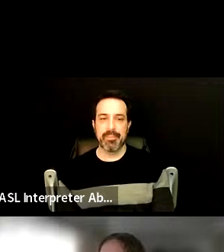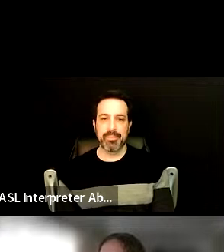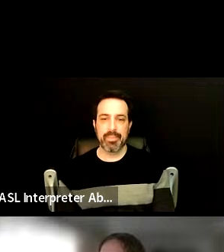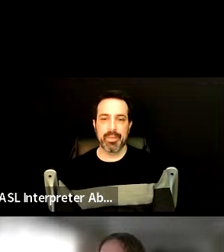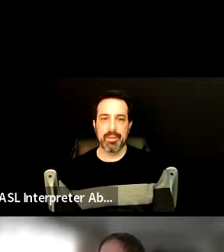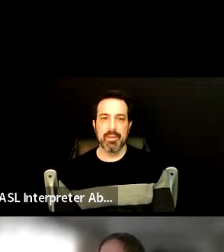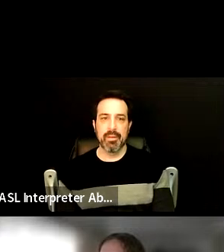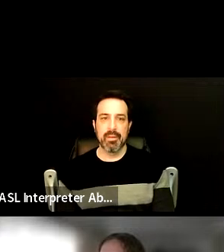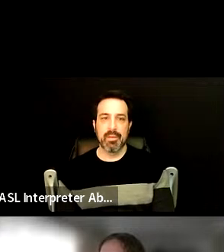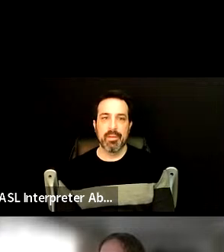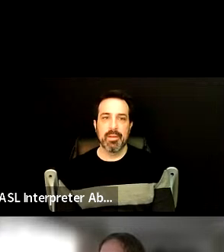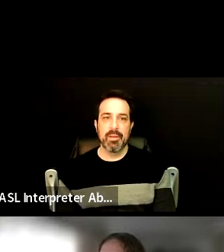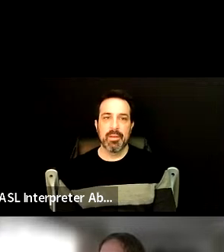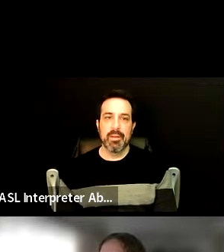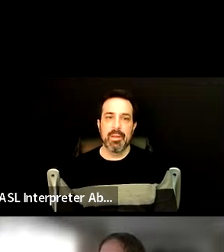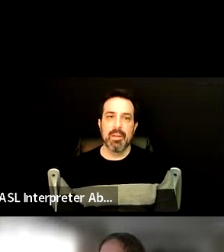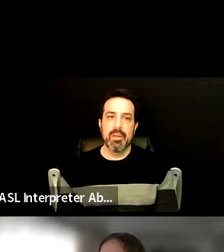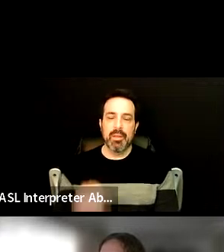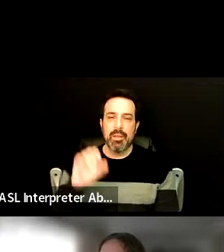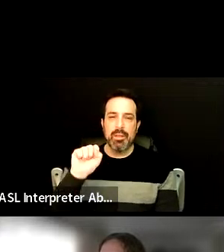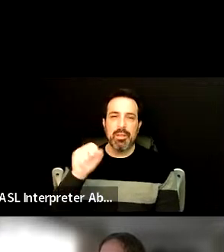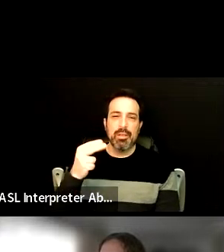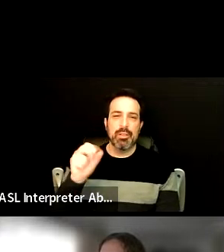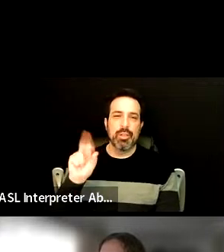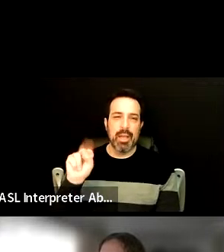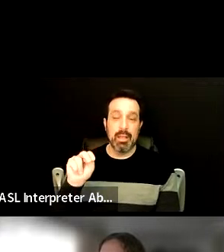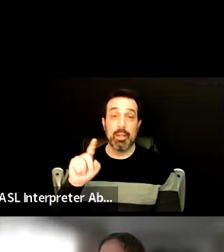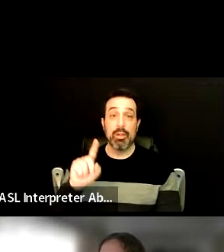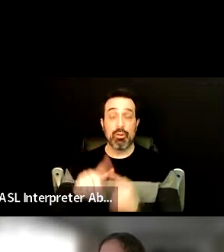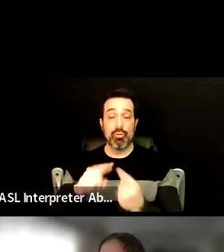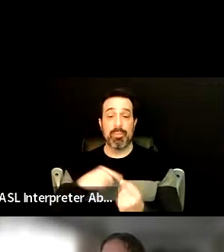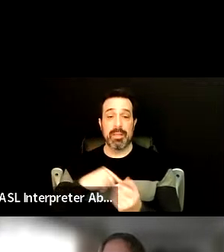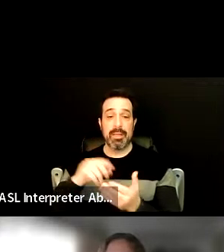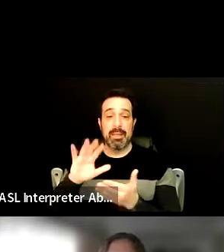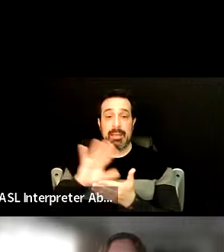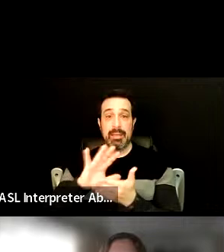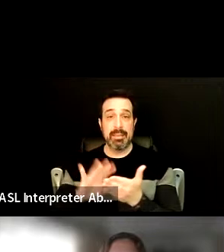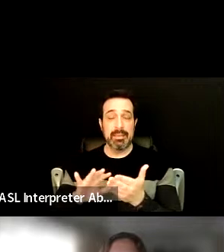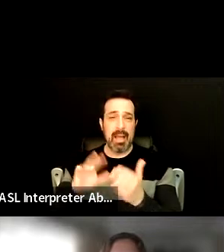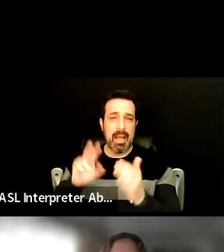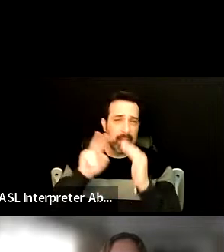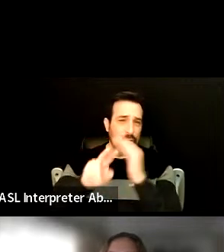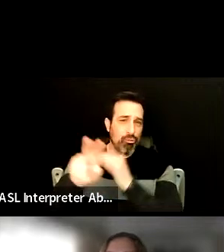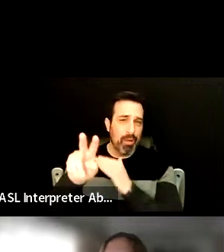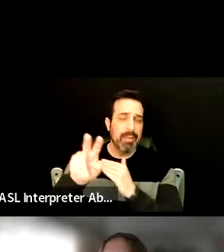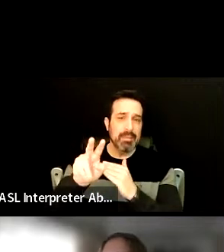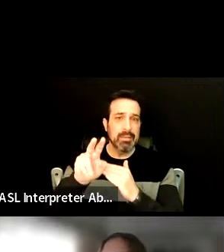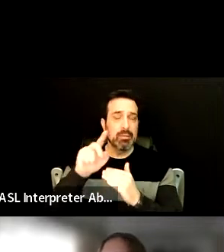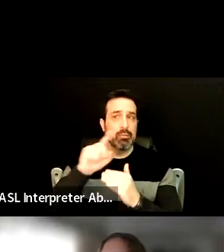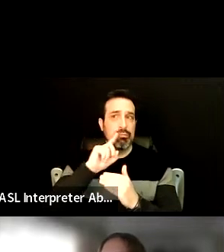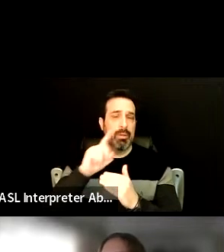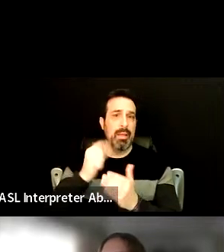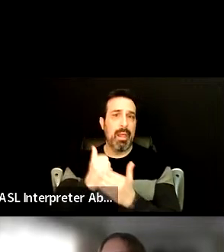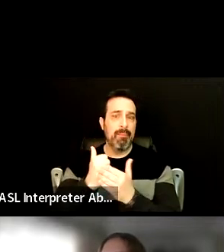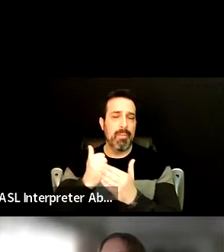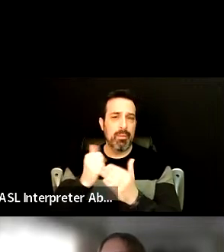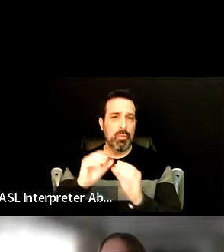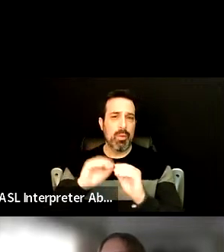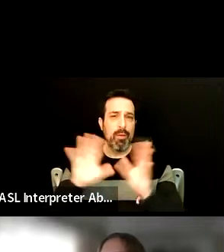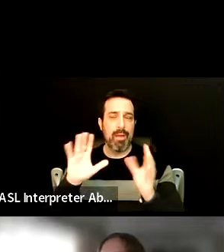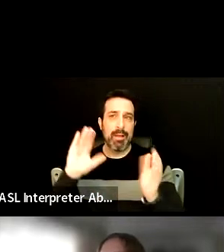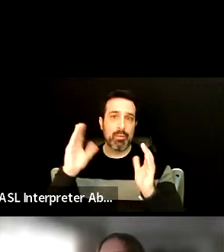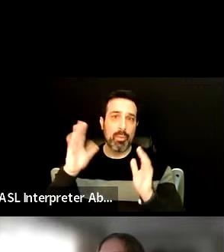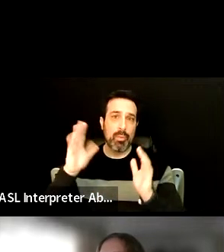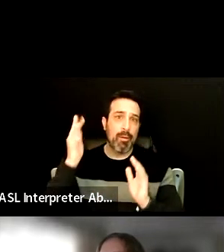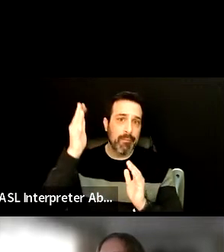Just on the issue, so to me, design horizon is helpful to clarify here. So design horizon is comparing